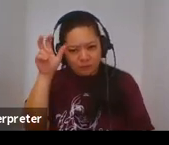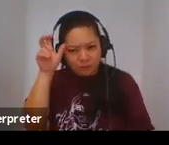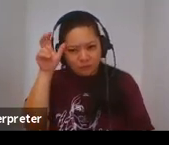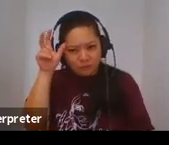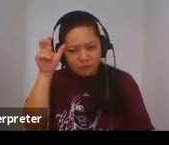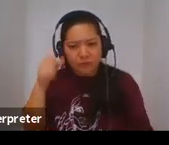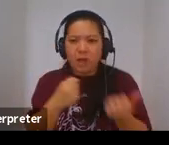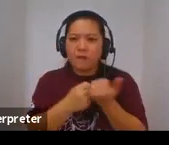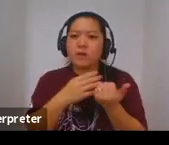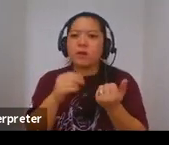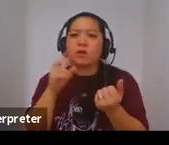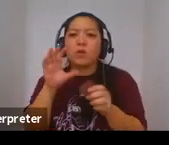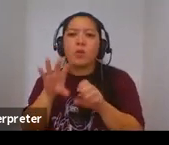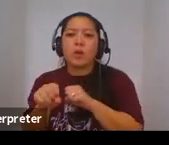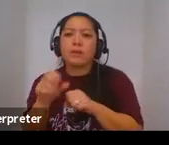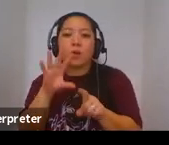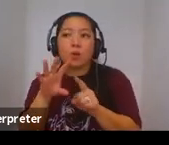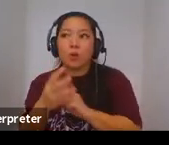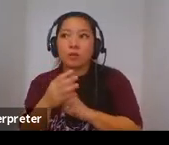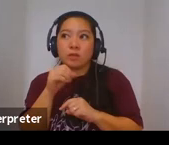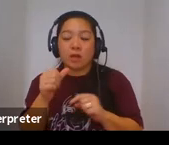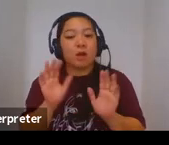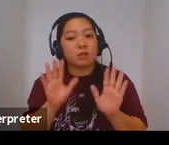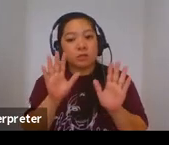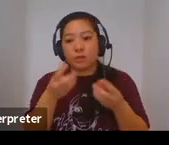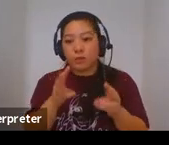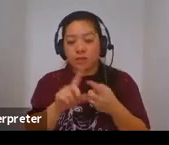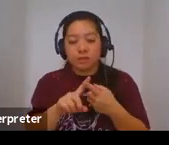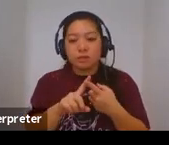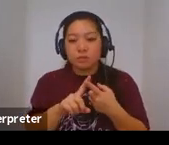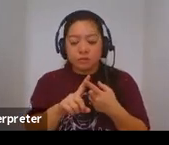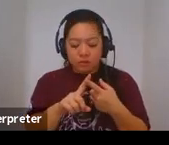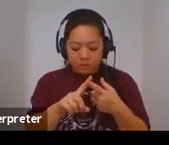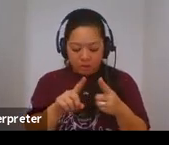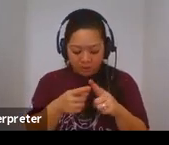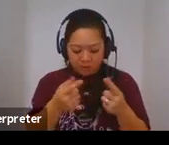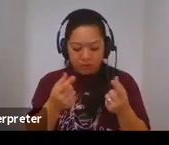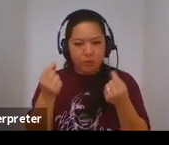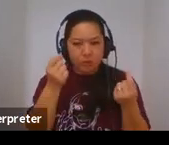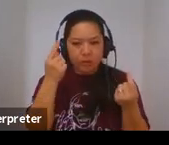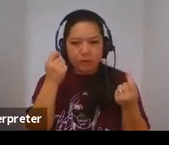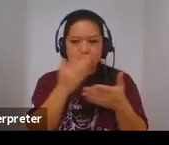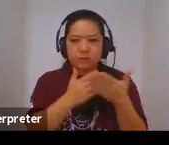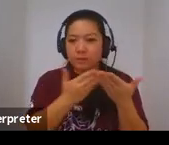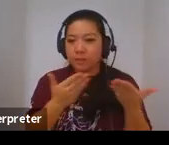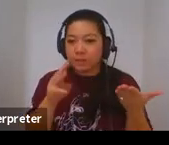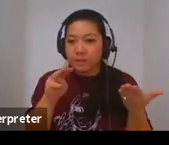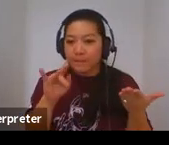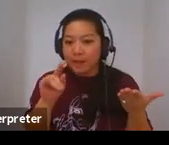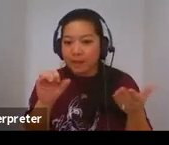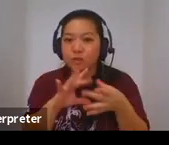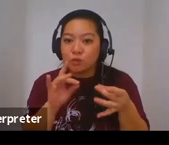and rape culture is a great way to start to unpack some of the myths and